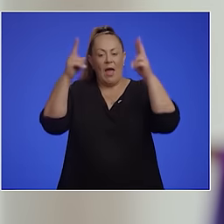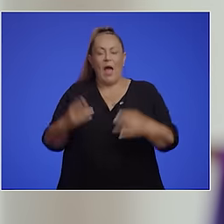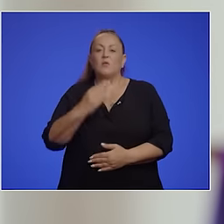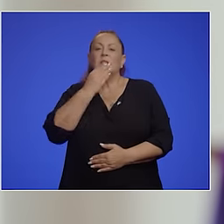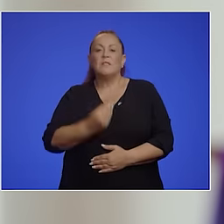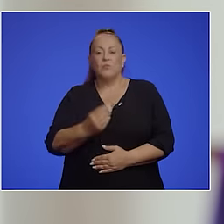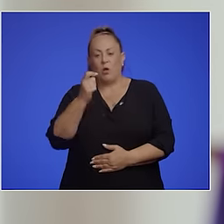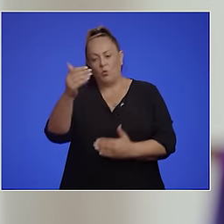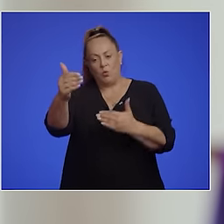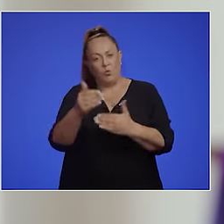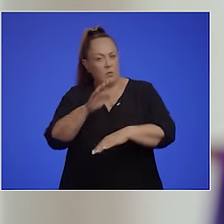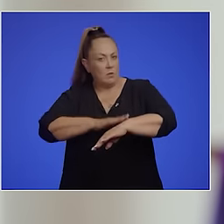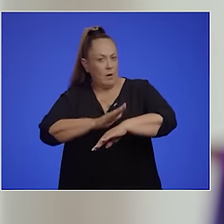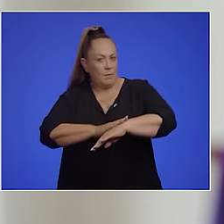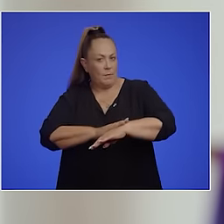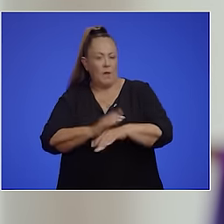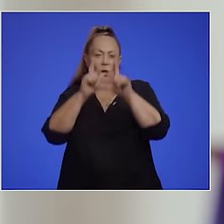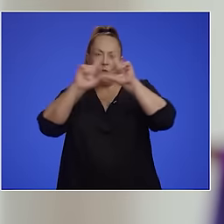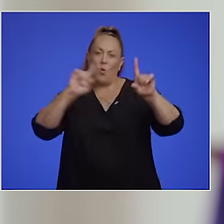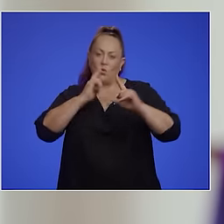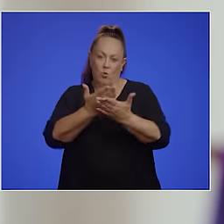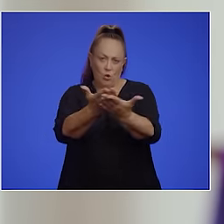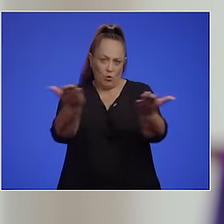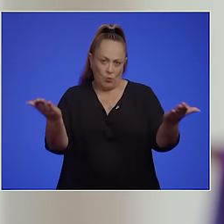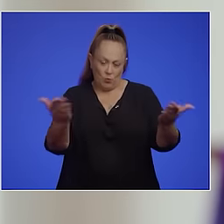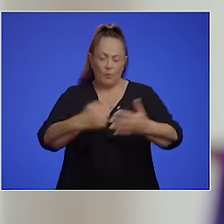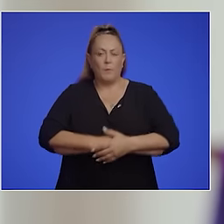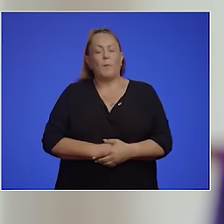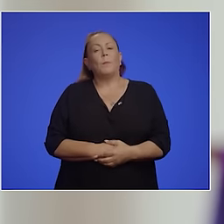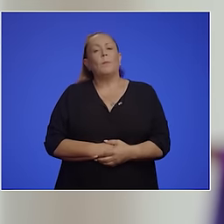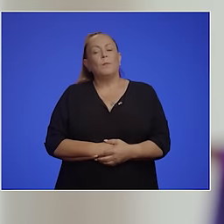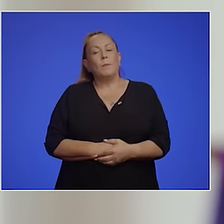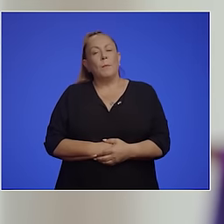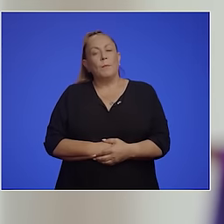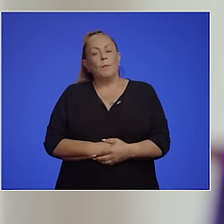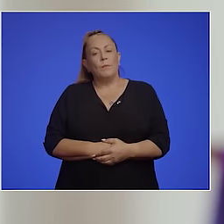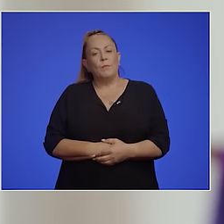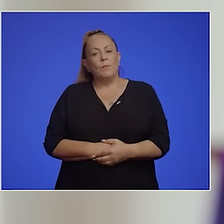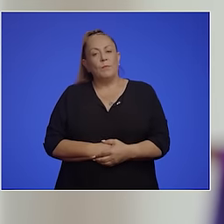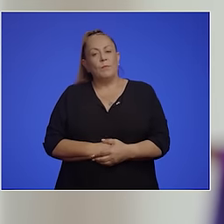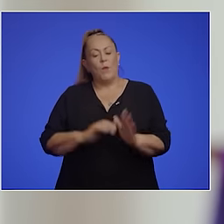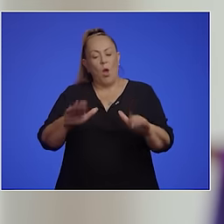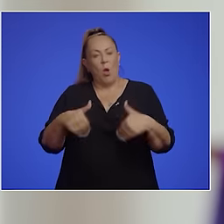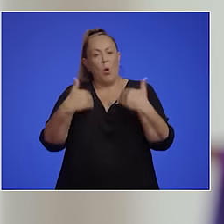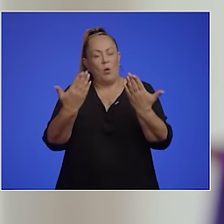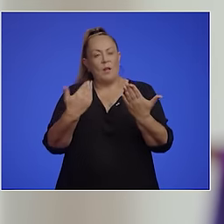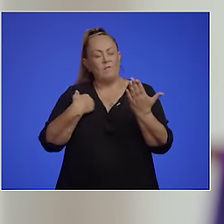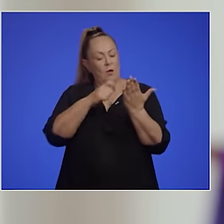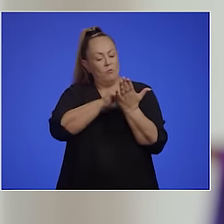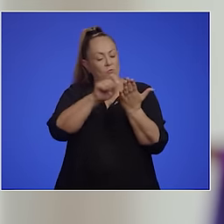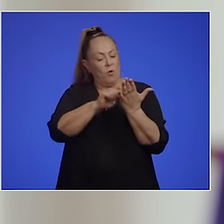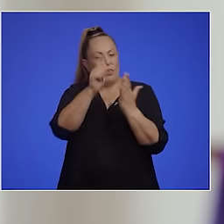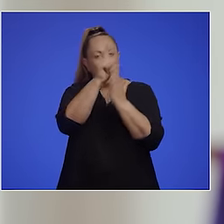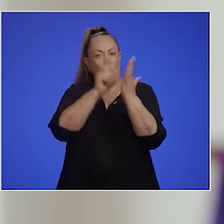when those days arrive. It is the Lord who speaks. Deep within them I will plant my law,